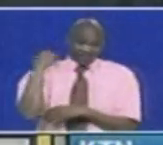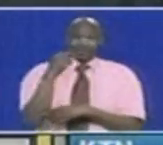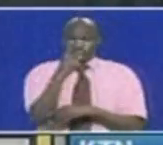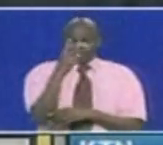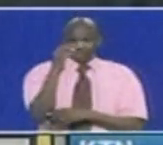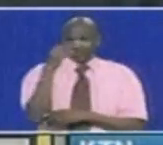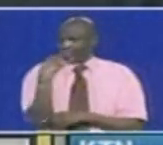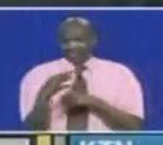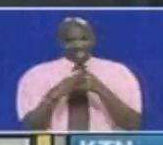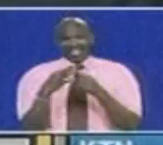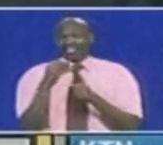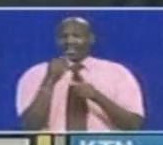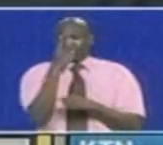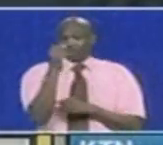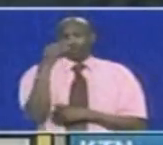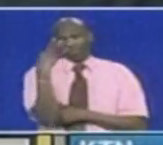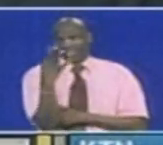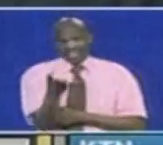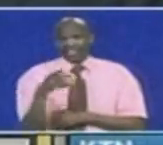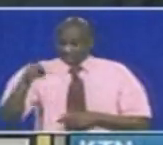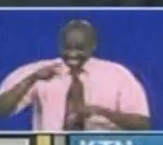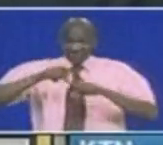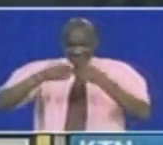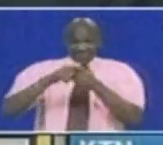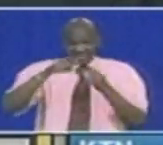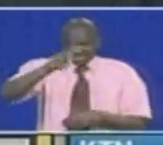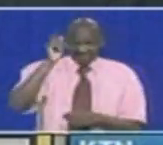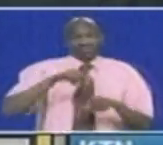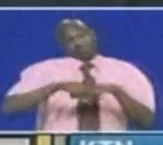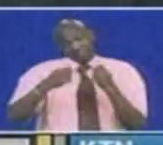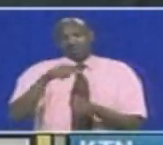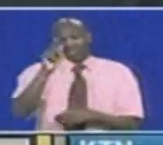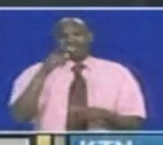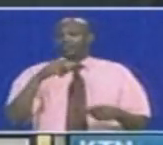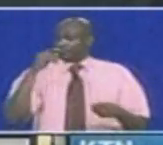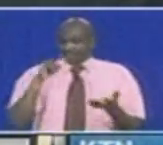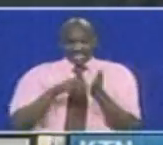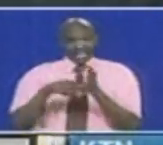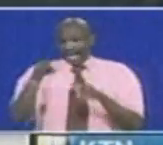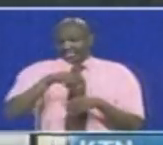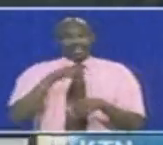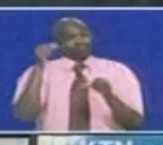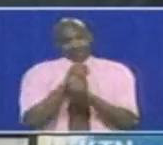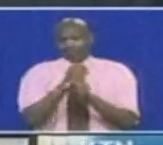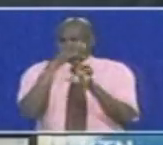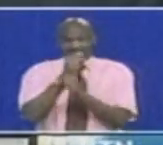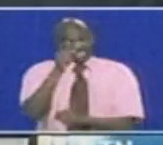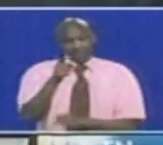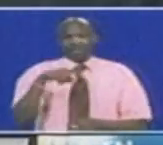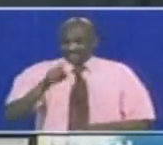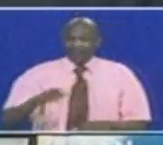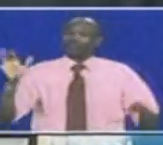2003. There is nothing new. They tampered with them, they proved that they cannot be trusted, and therefore now we are putting a